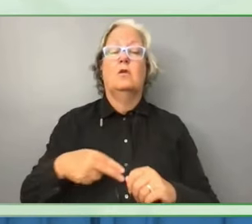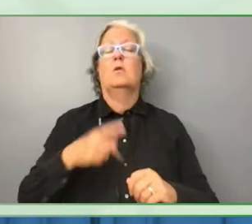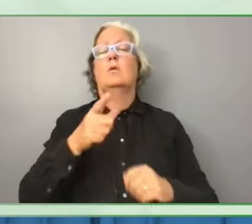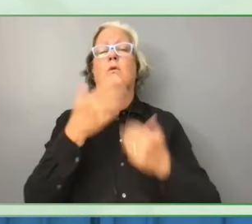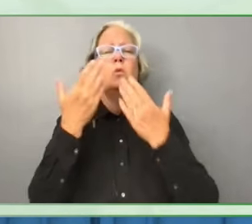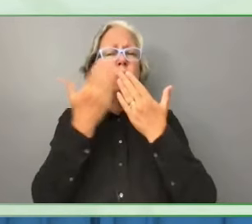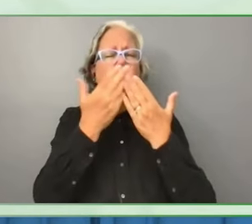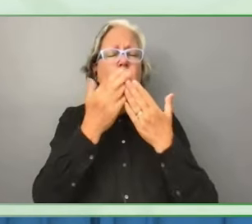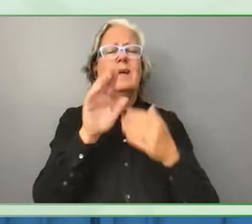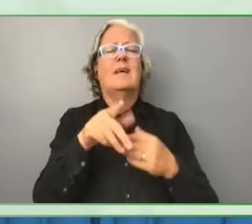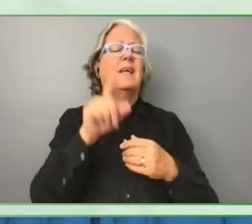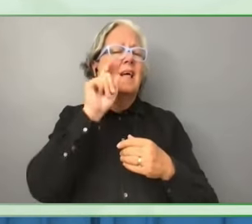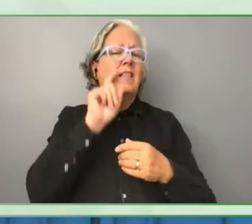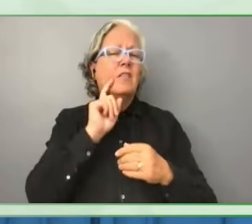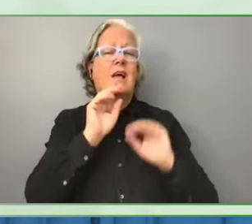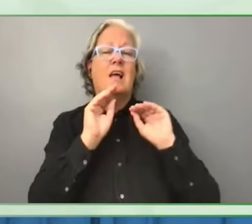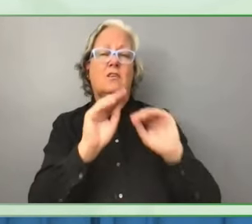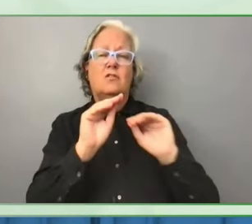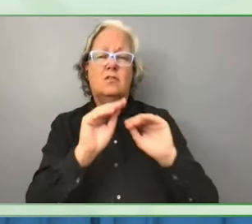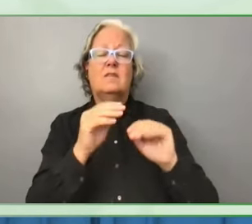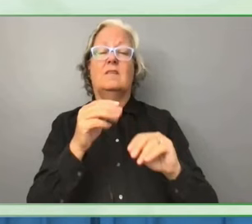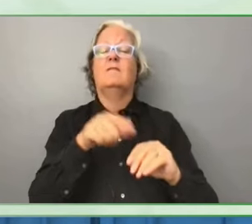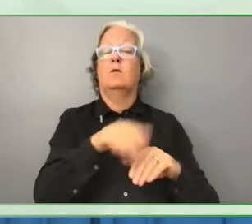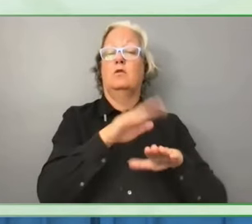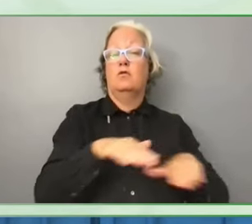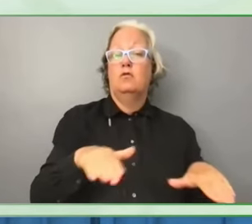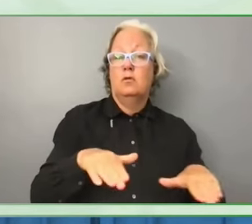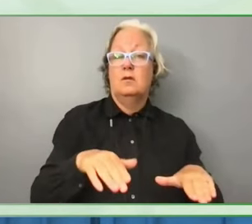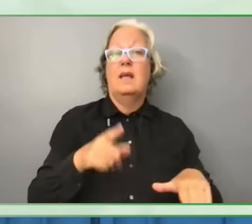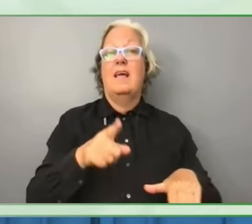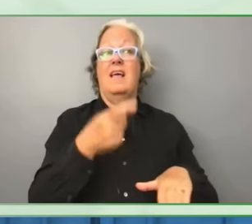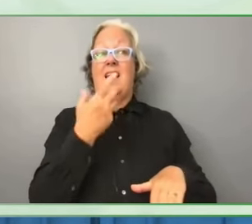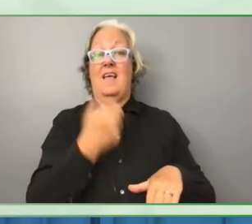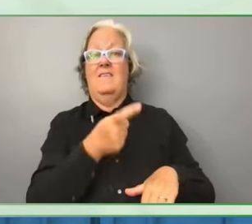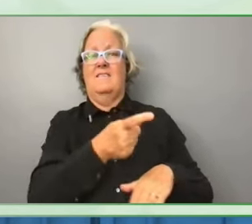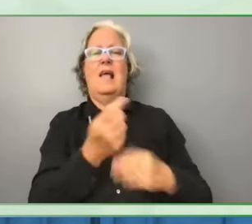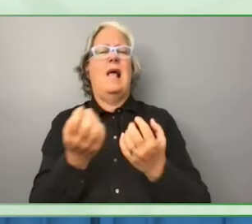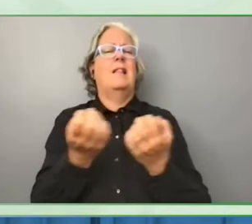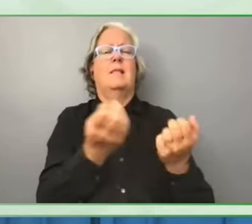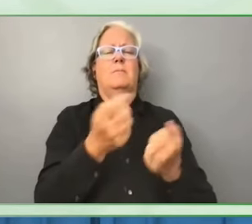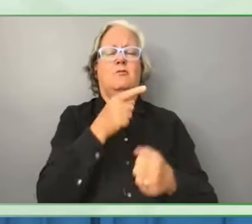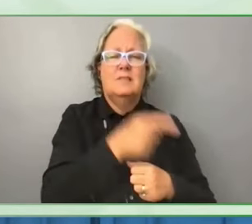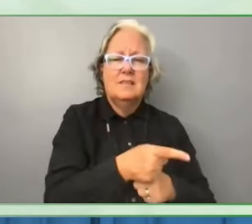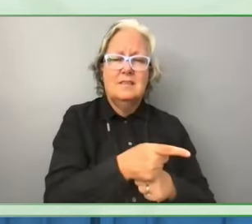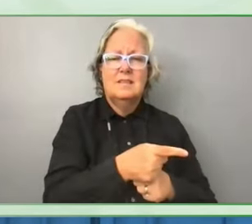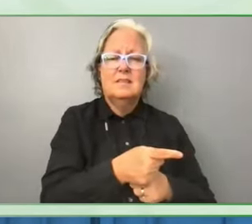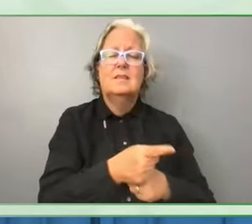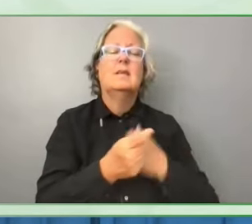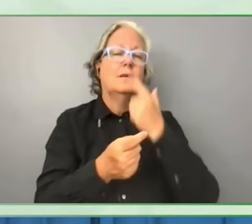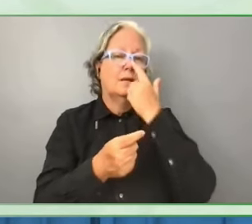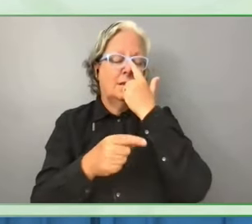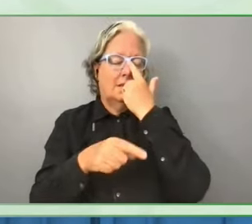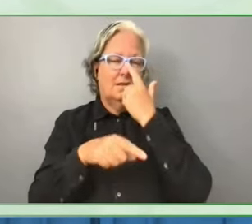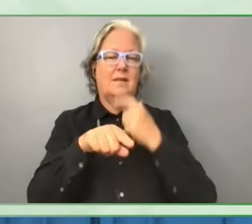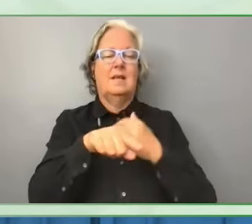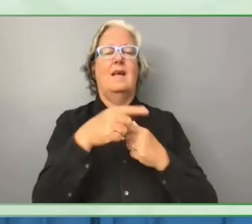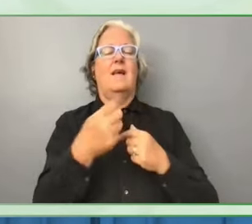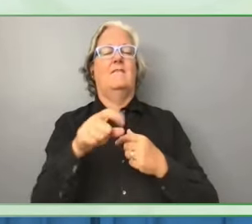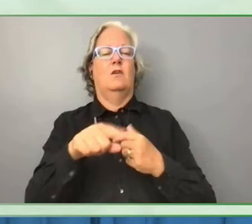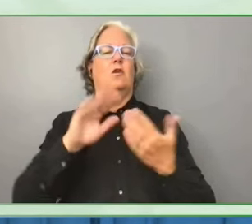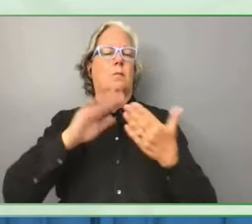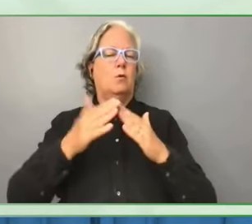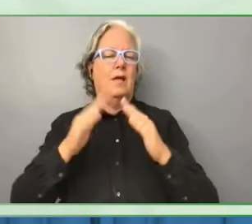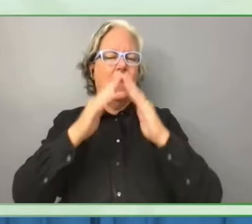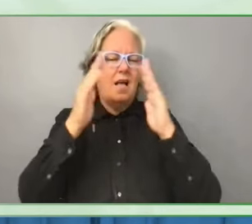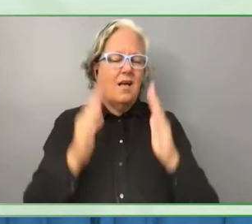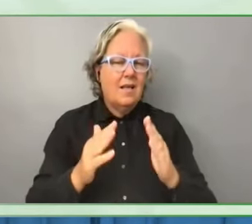sexuality education for children and affected by leprosy, inclusive youth-friendly services at the community health center provide HR through